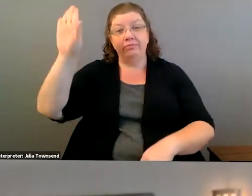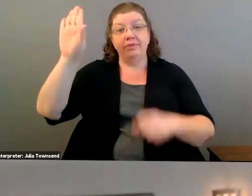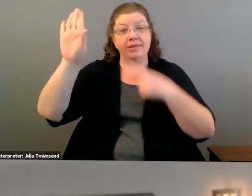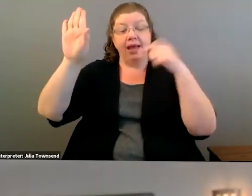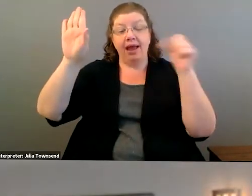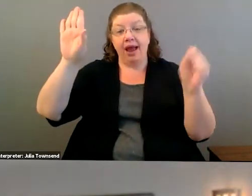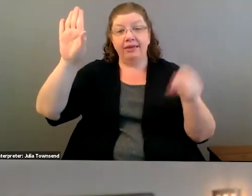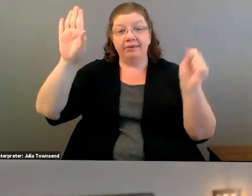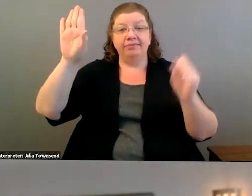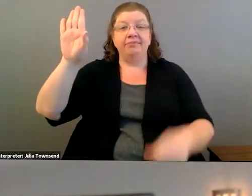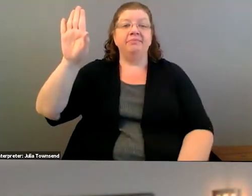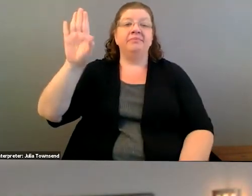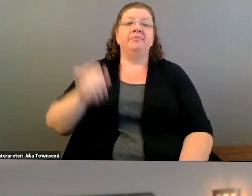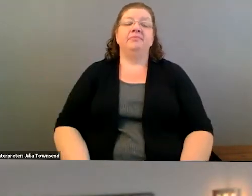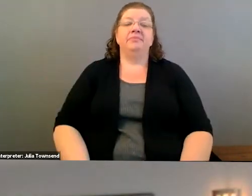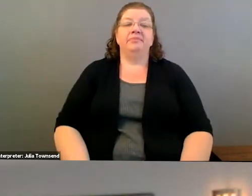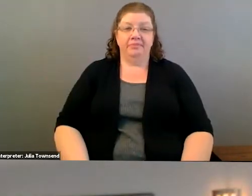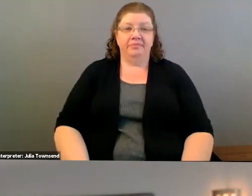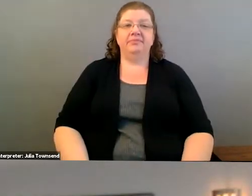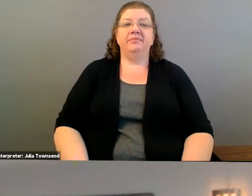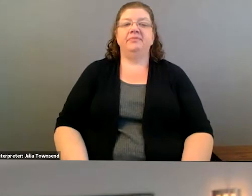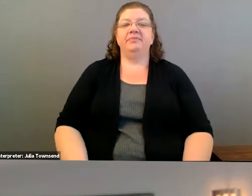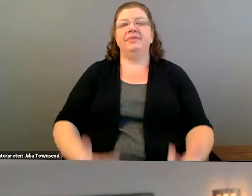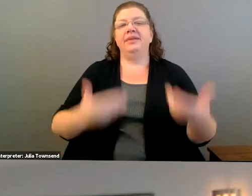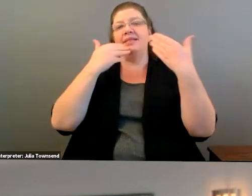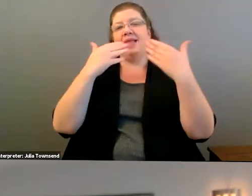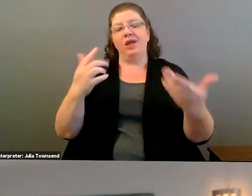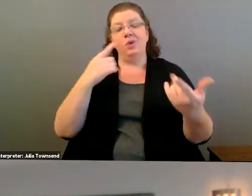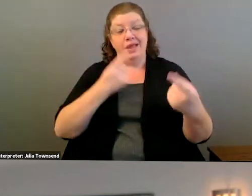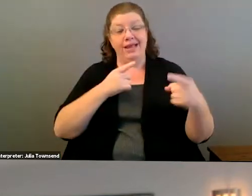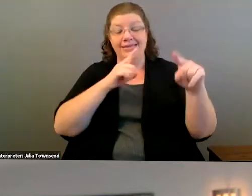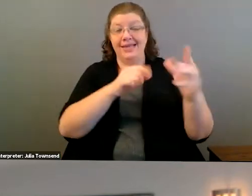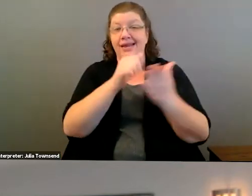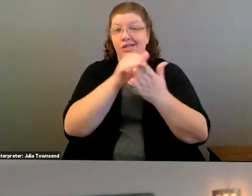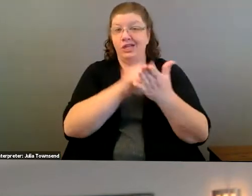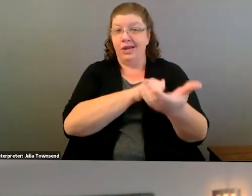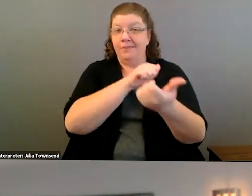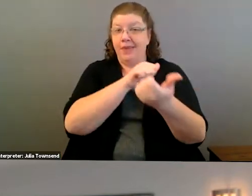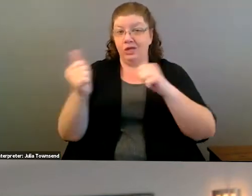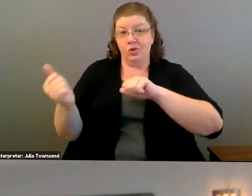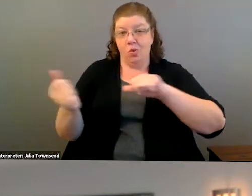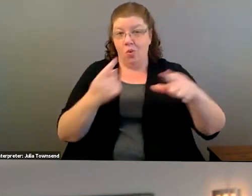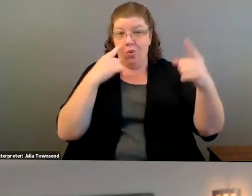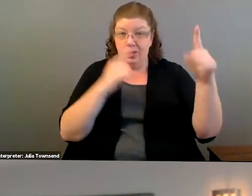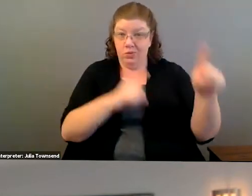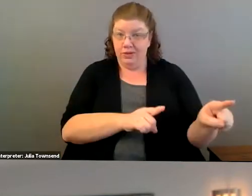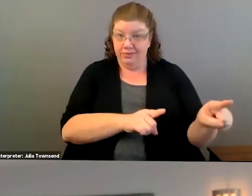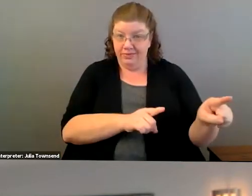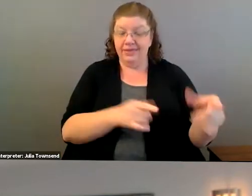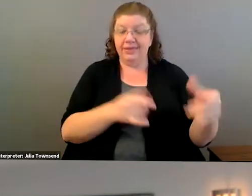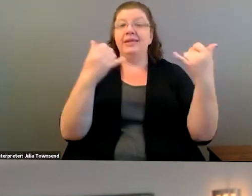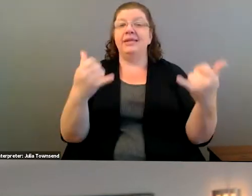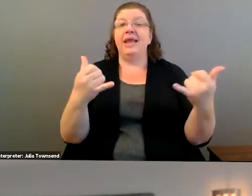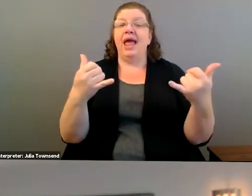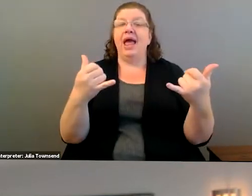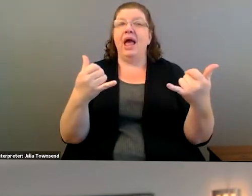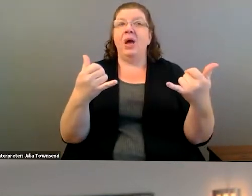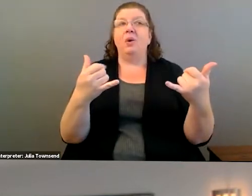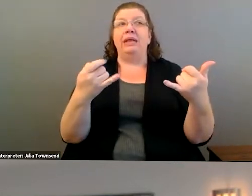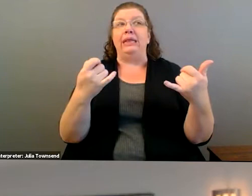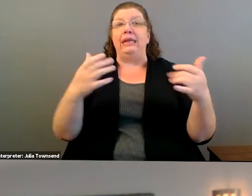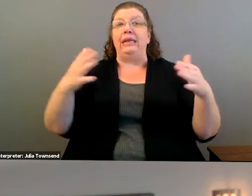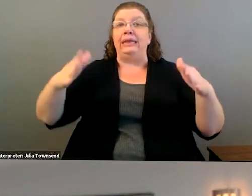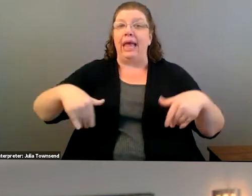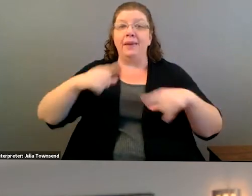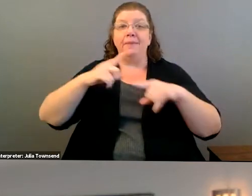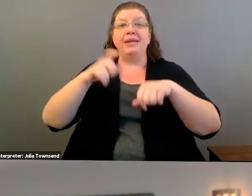and saying aye. Aye. Aye. Thank you. The consent agenda passes unanimously. And now it's just a little late, but it's